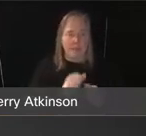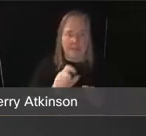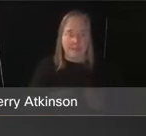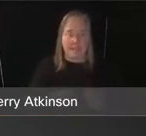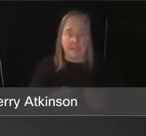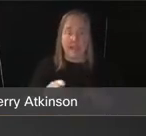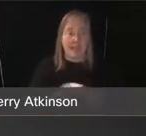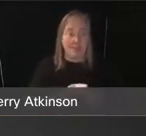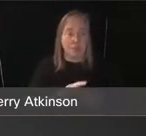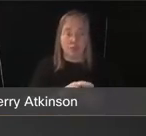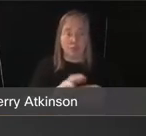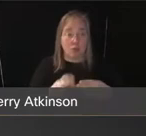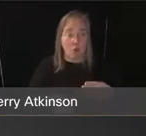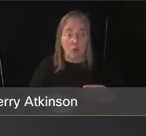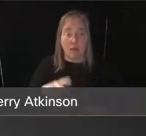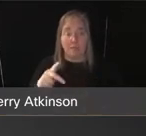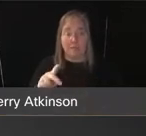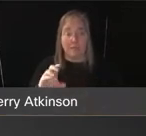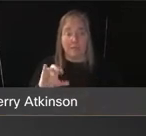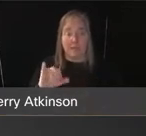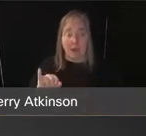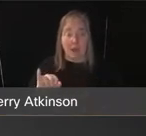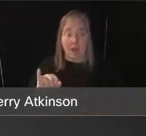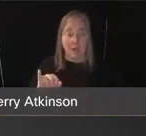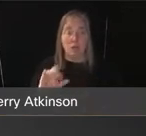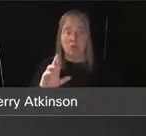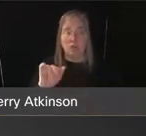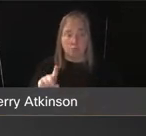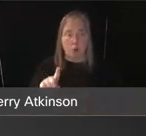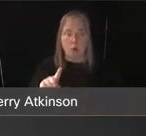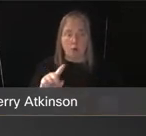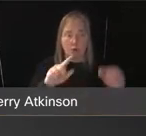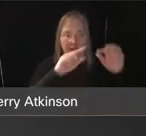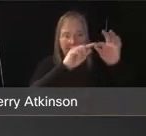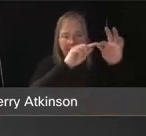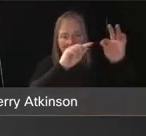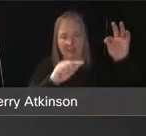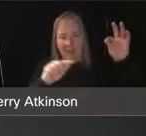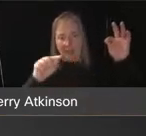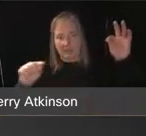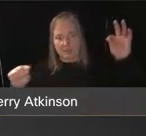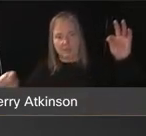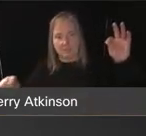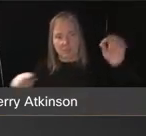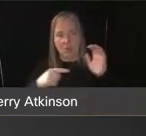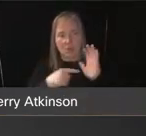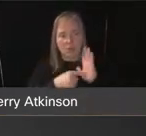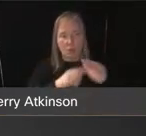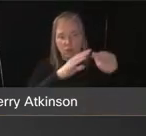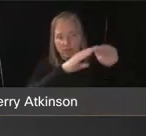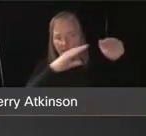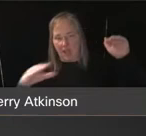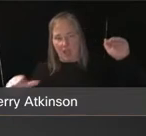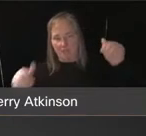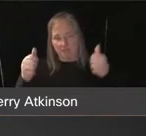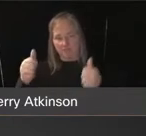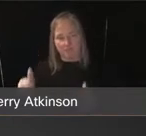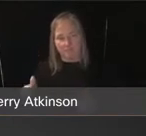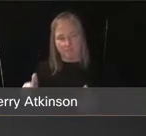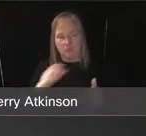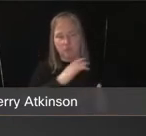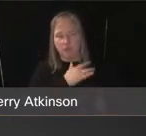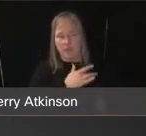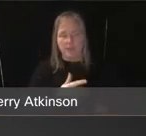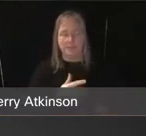road index kind of illustrated that it has shown, unfortunately, a decline trend. And one question actually